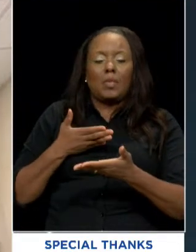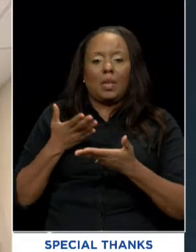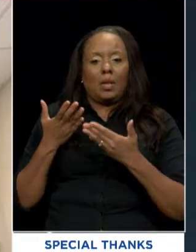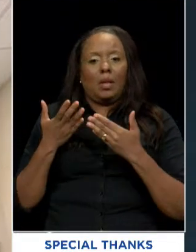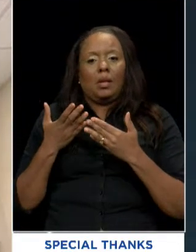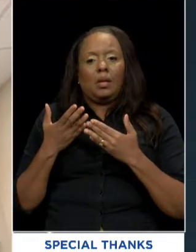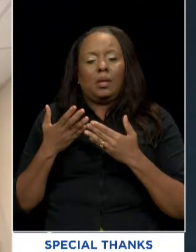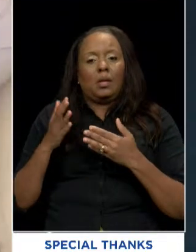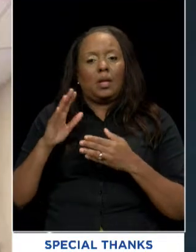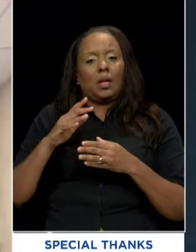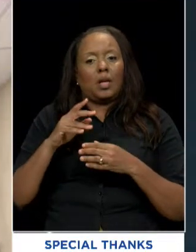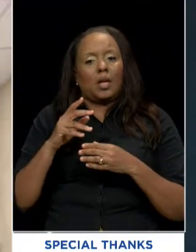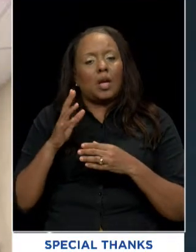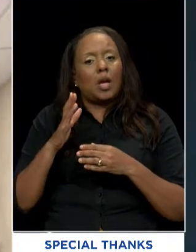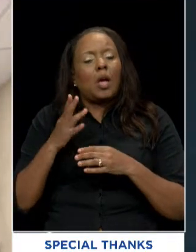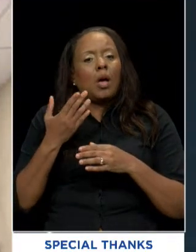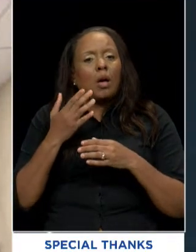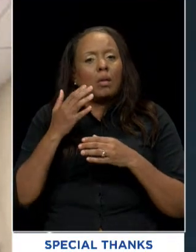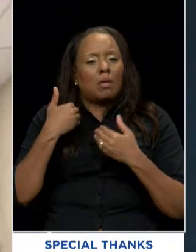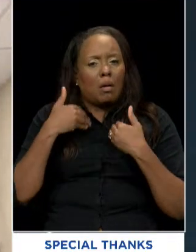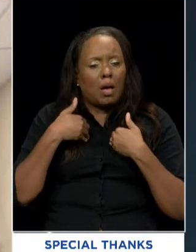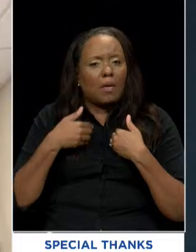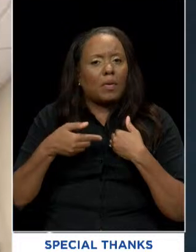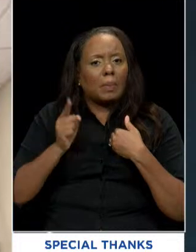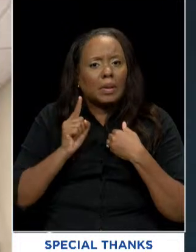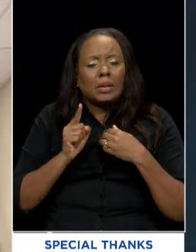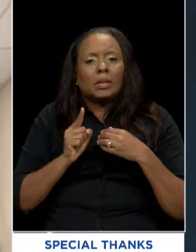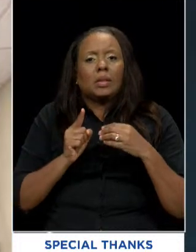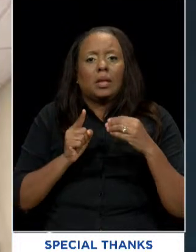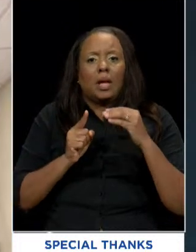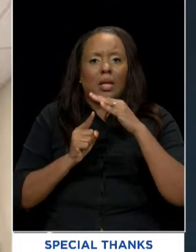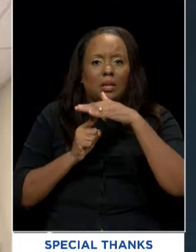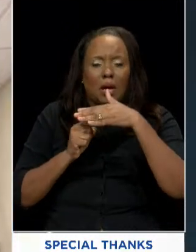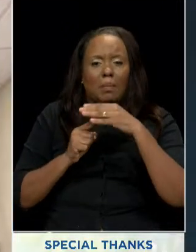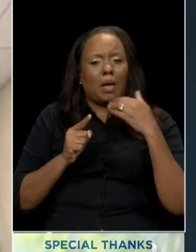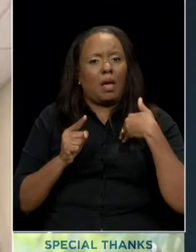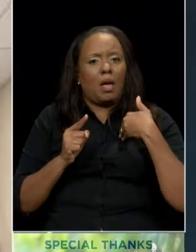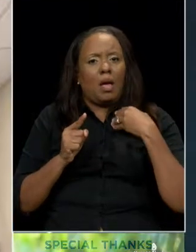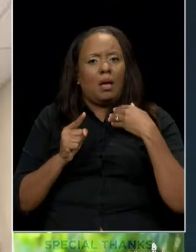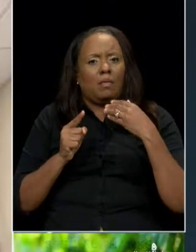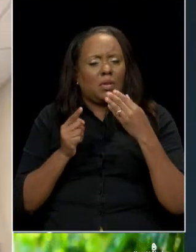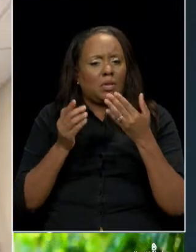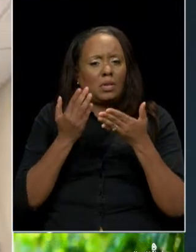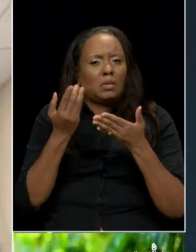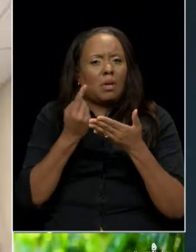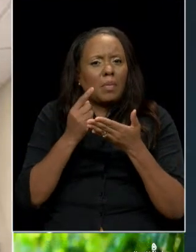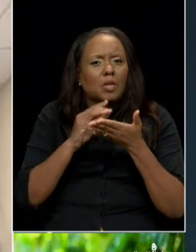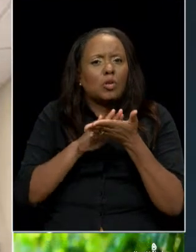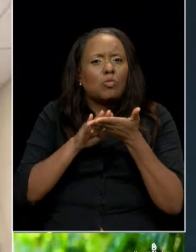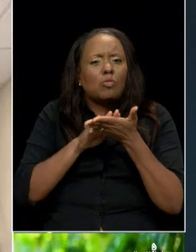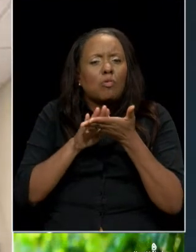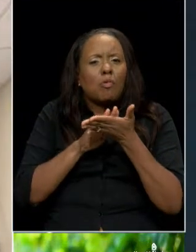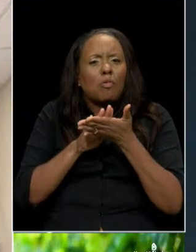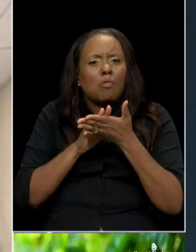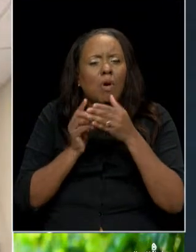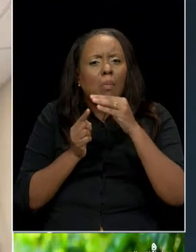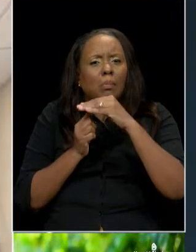again, the drug goes directly into the penis, right into the target organ, and hopefully help you with your